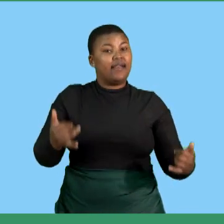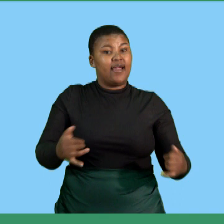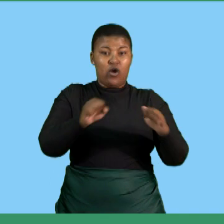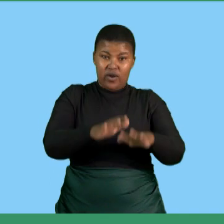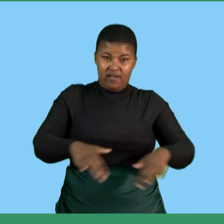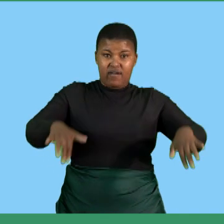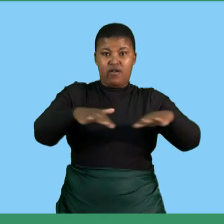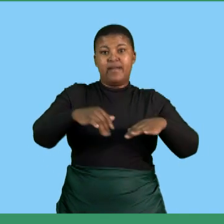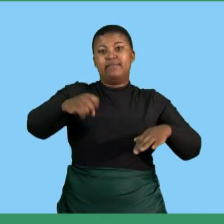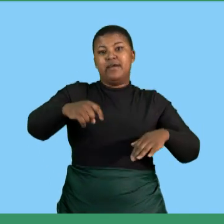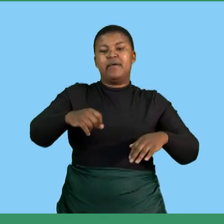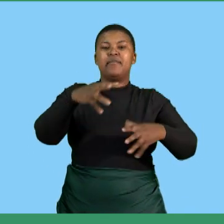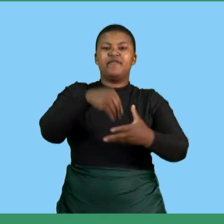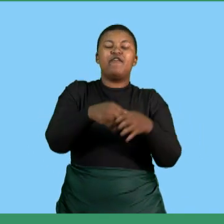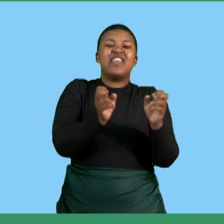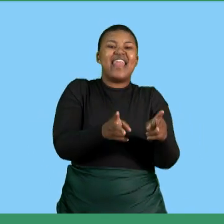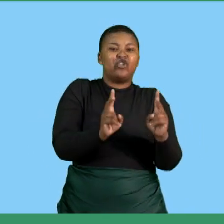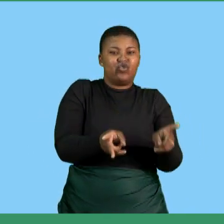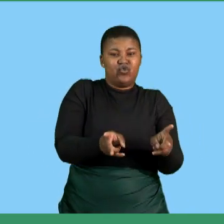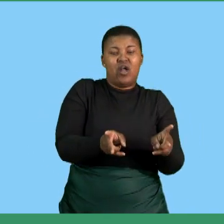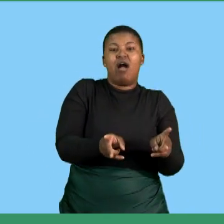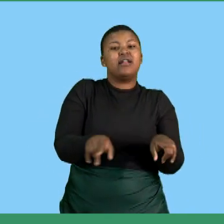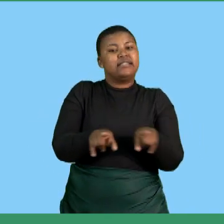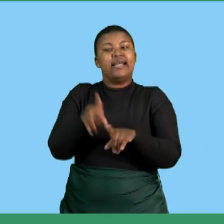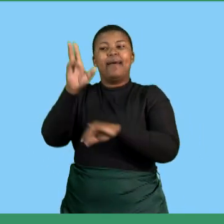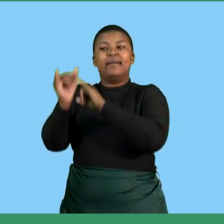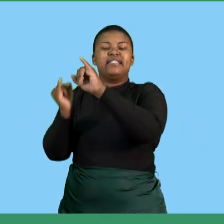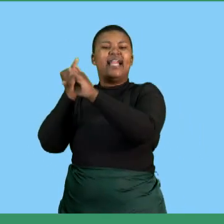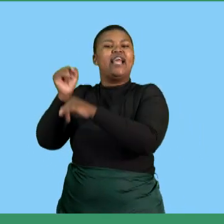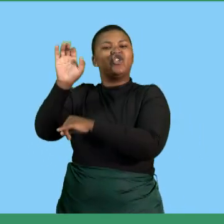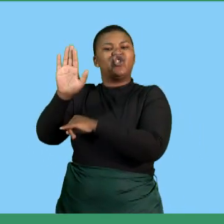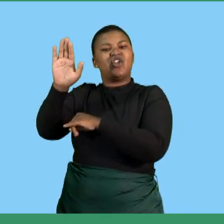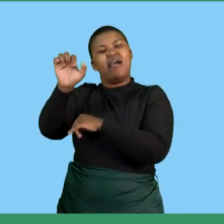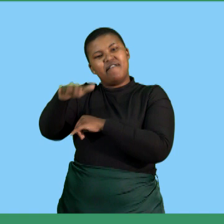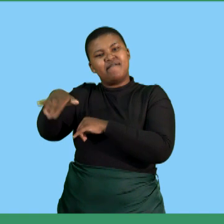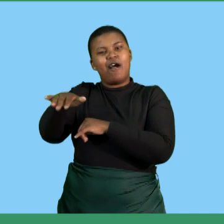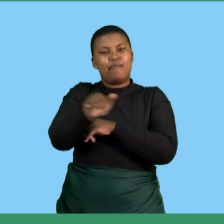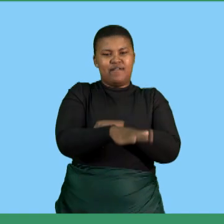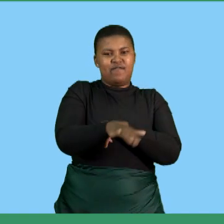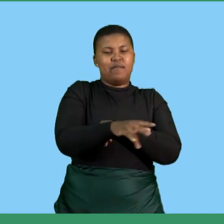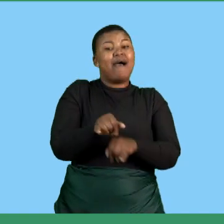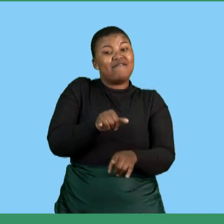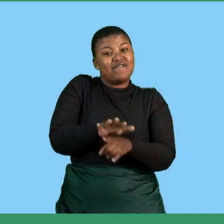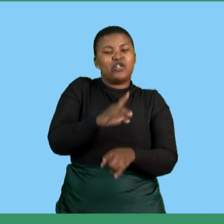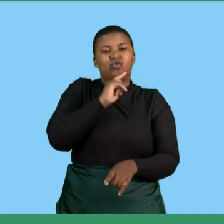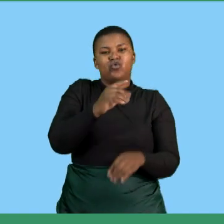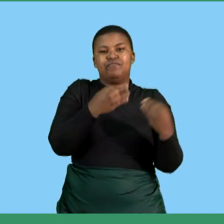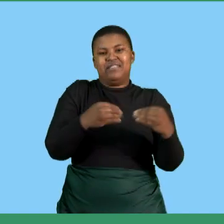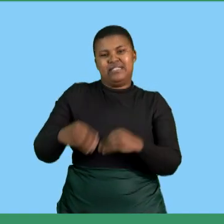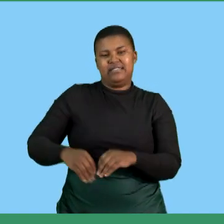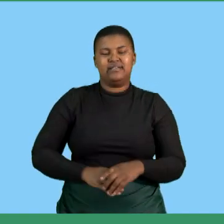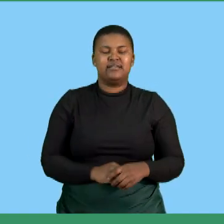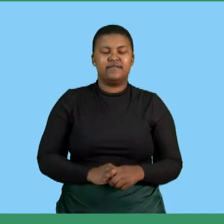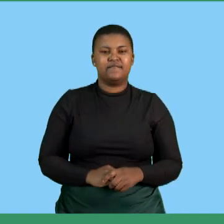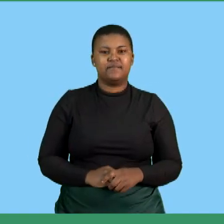the environmental environment includes our natural and our international environments, which then of